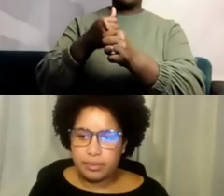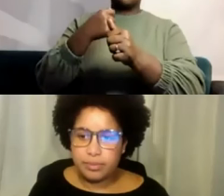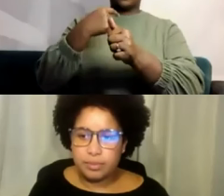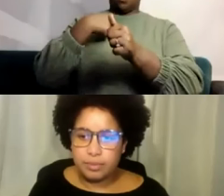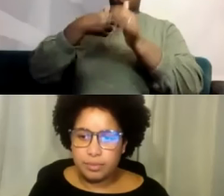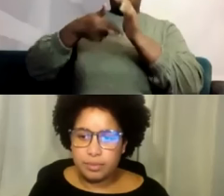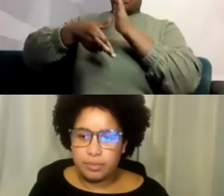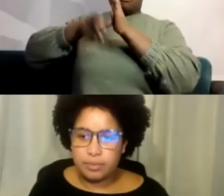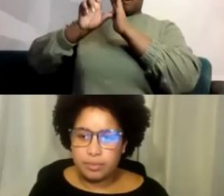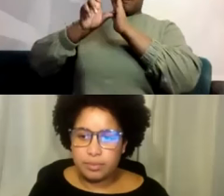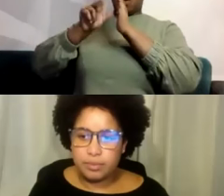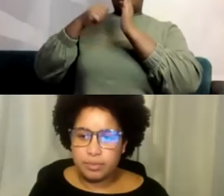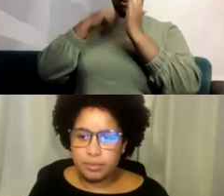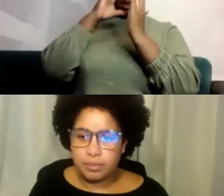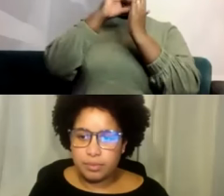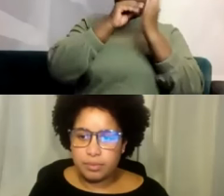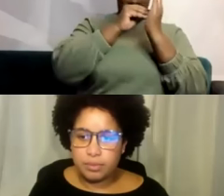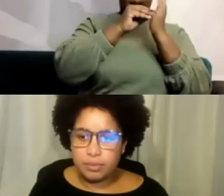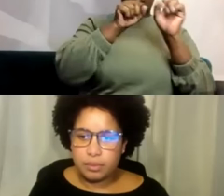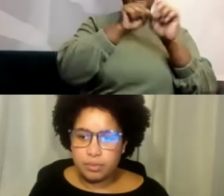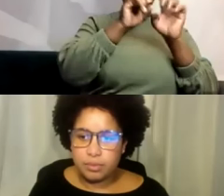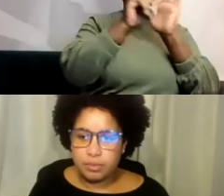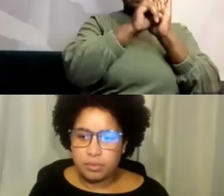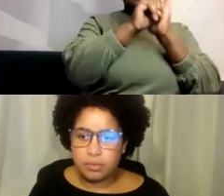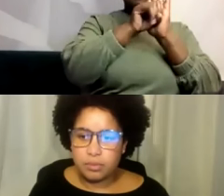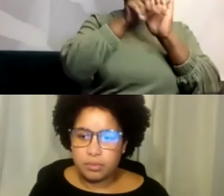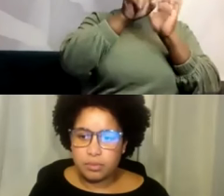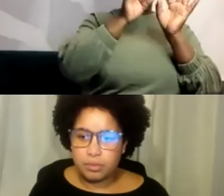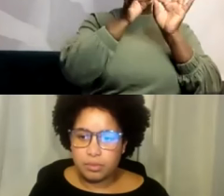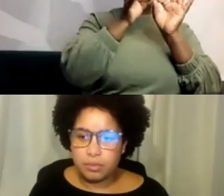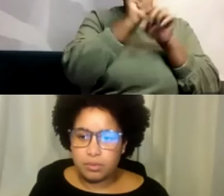training. Next slide, please.